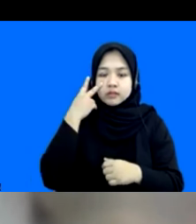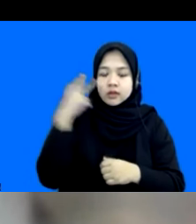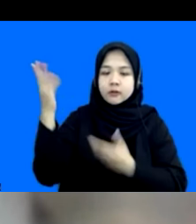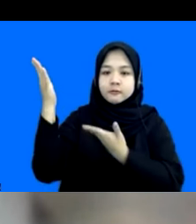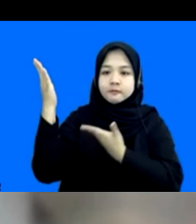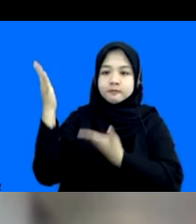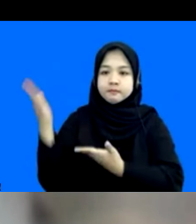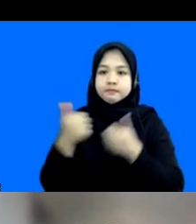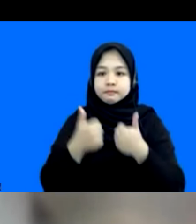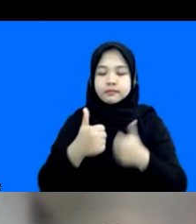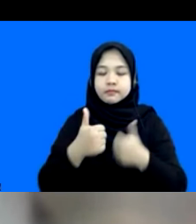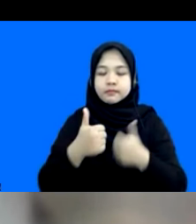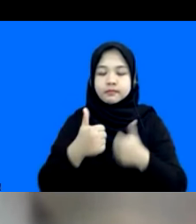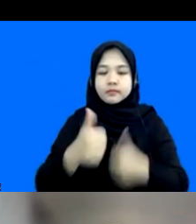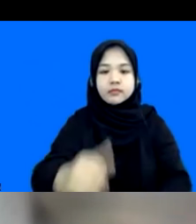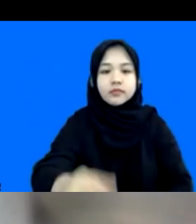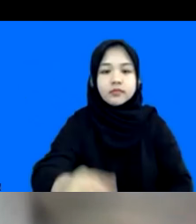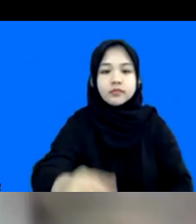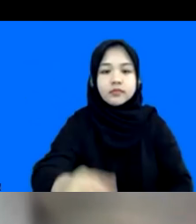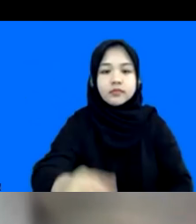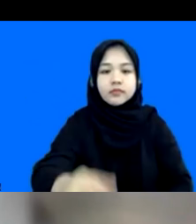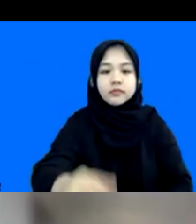Let's see.